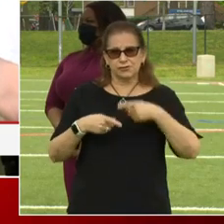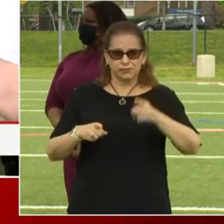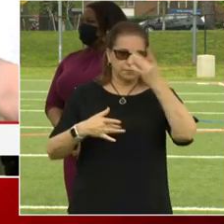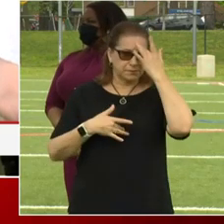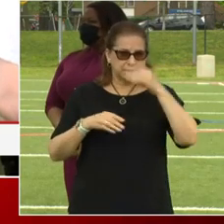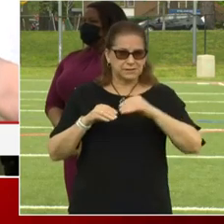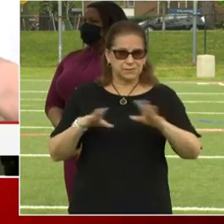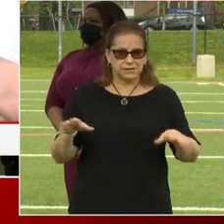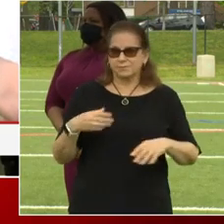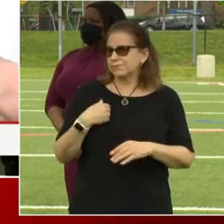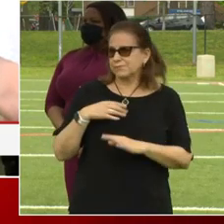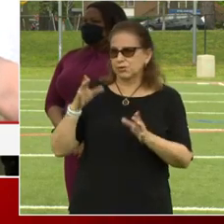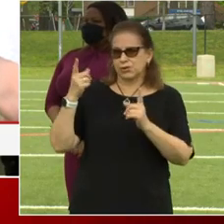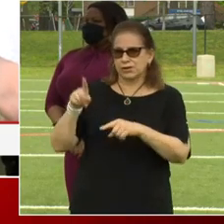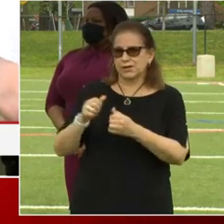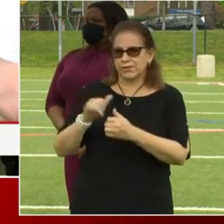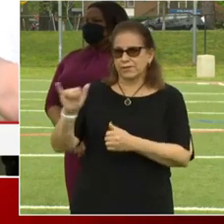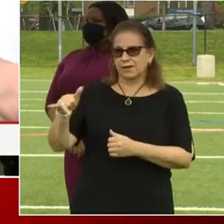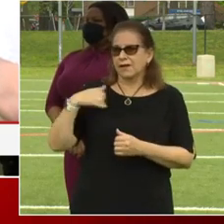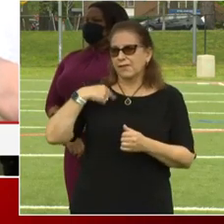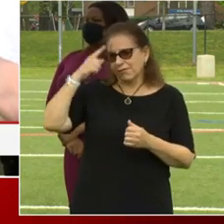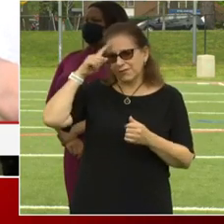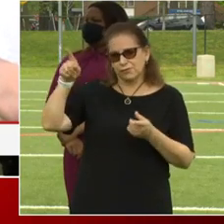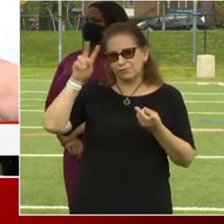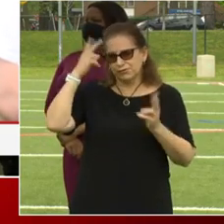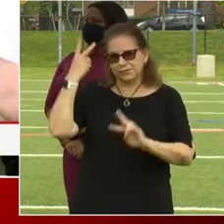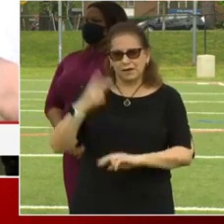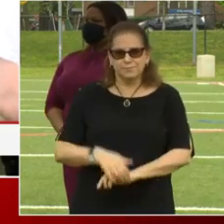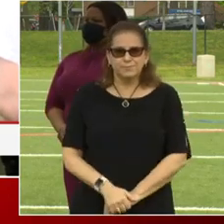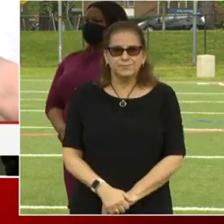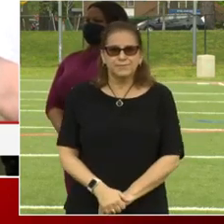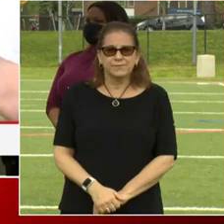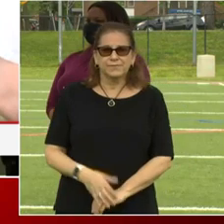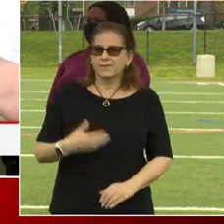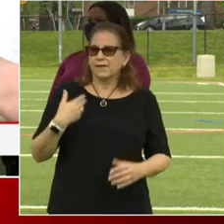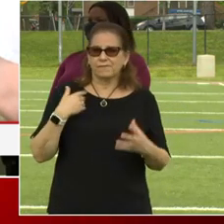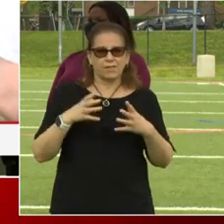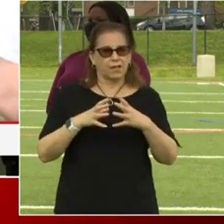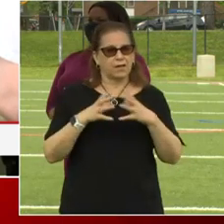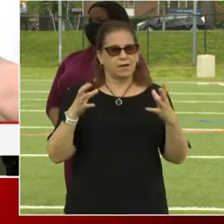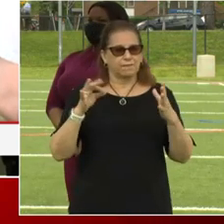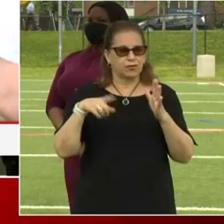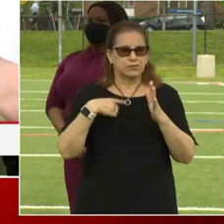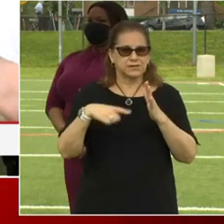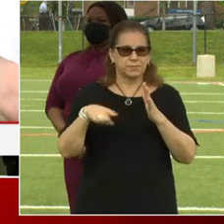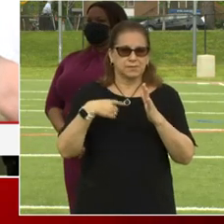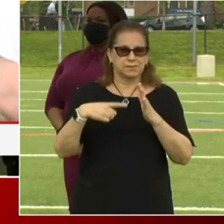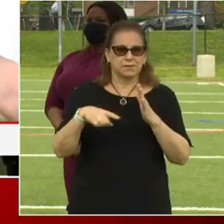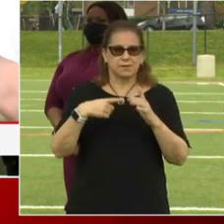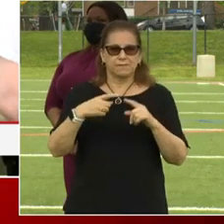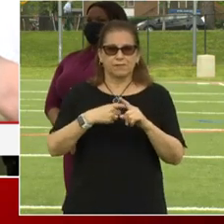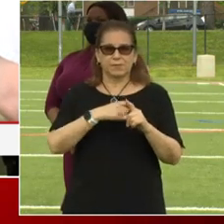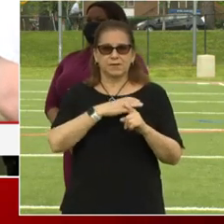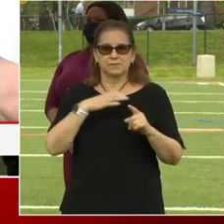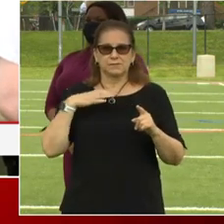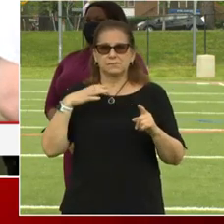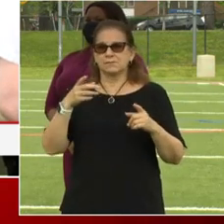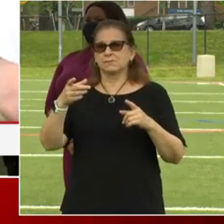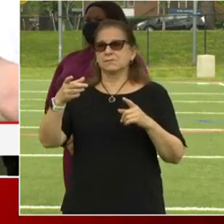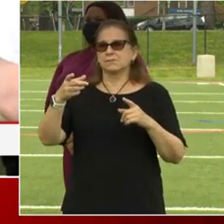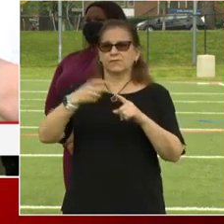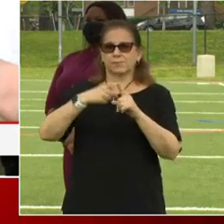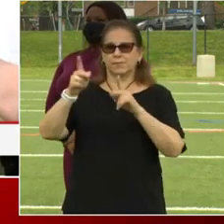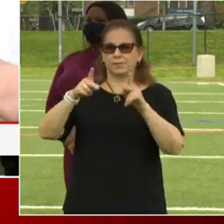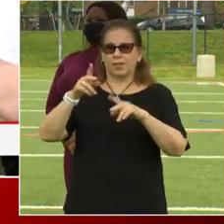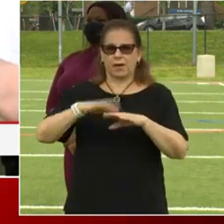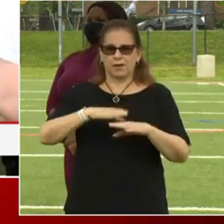but I also think that that's a misstatement. There's been a lot of criticism of the council's legislation misquoting